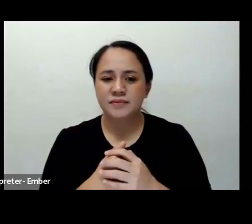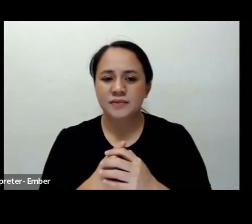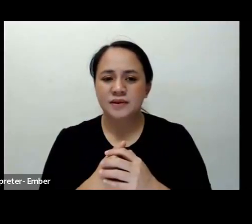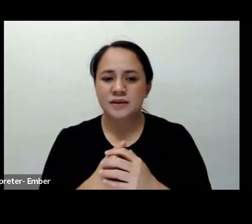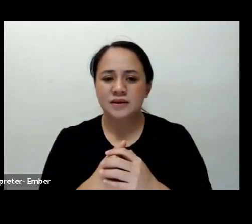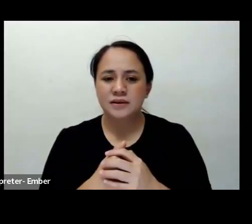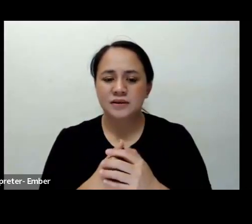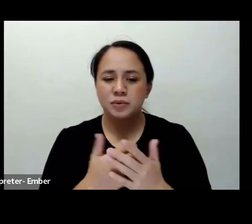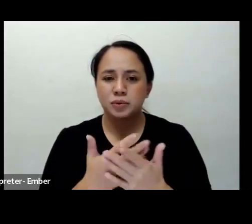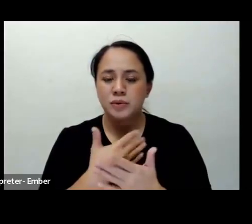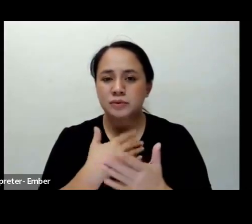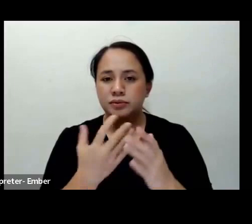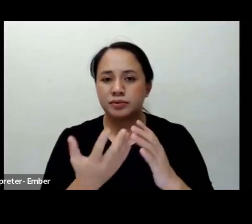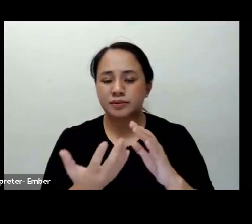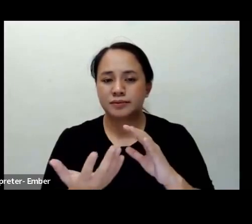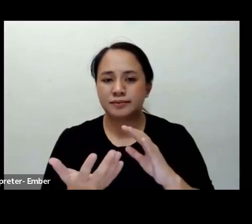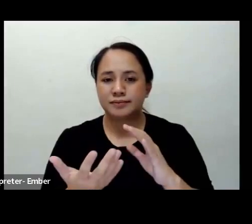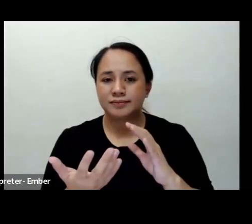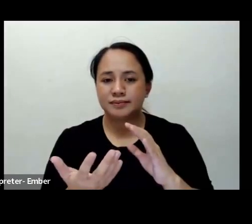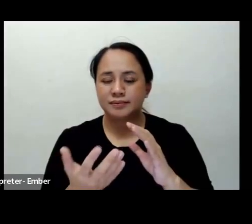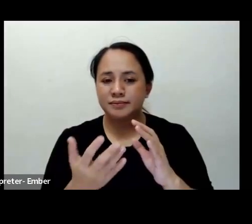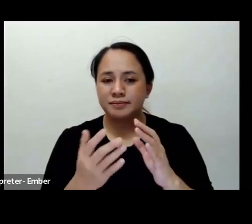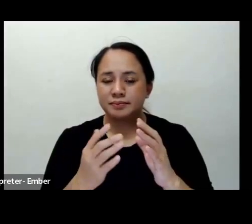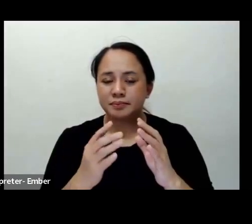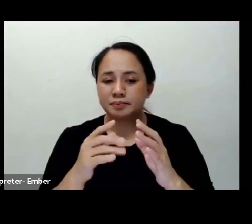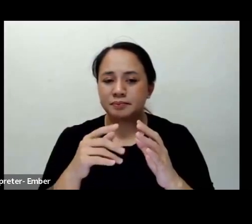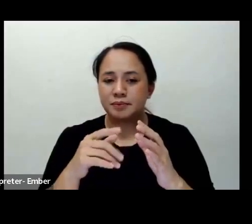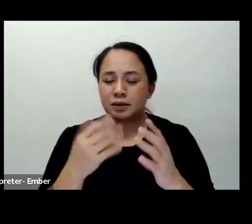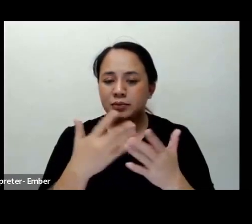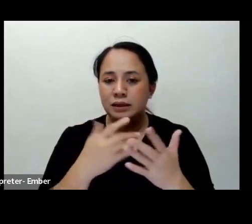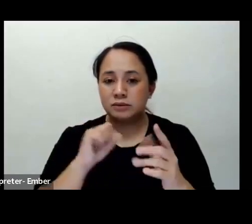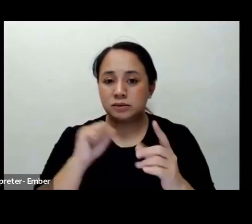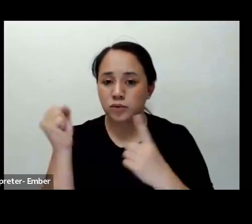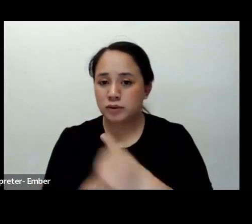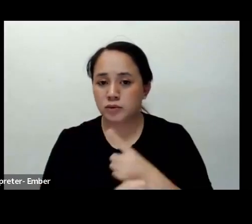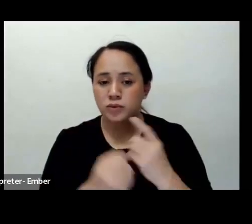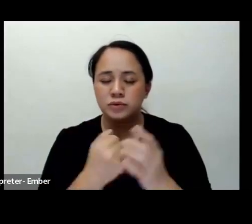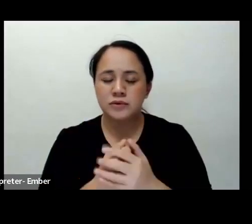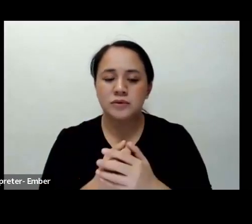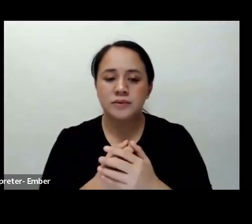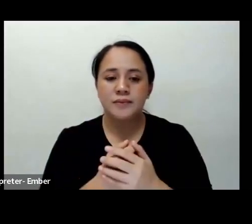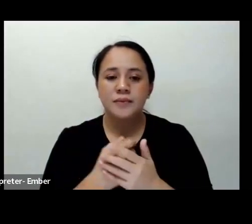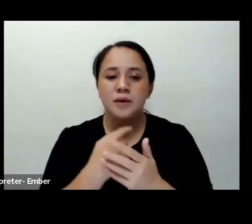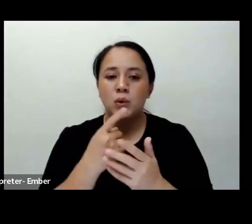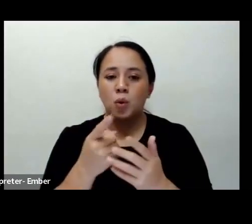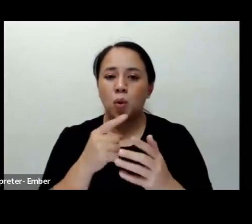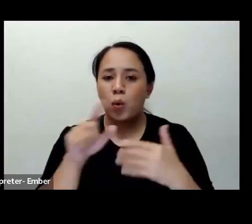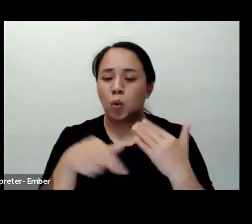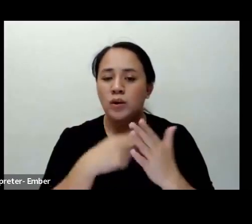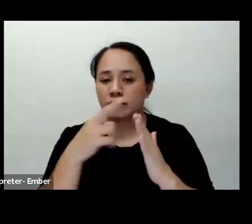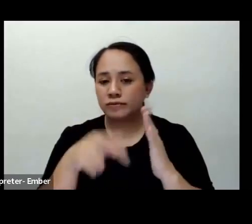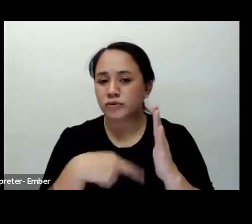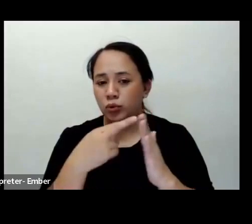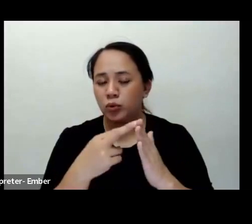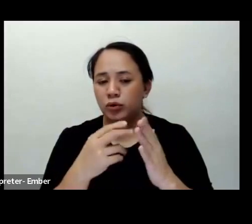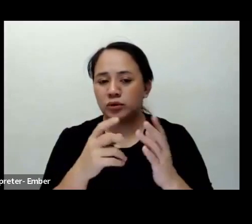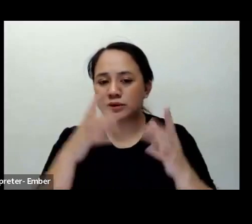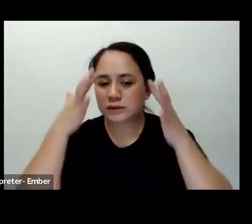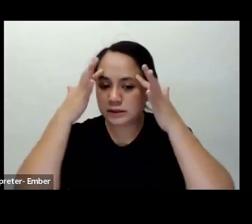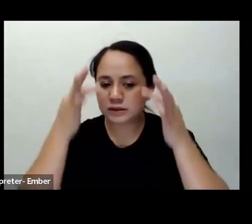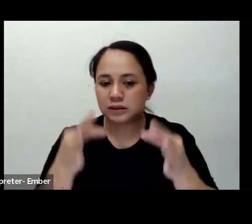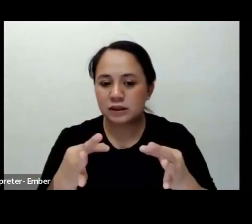cataclysmic events, the fear, the well-being, all of these played into the decisions